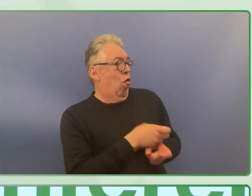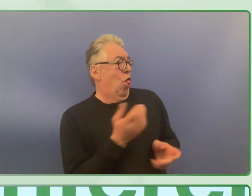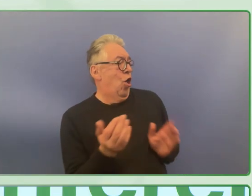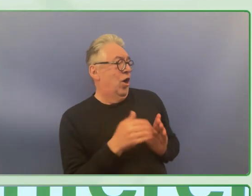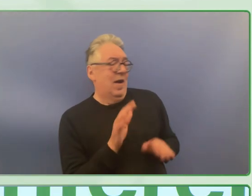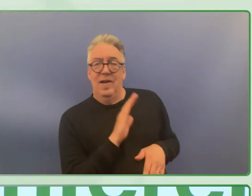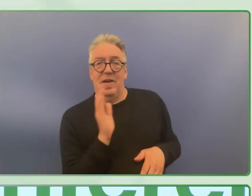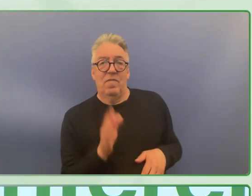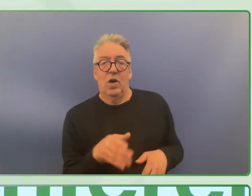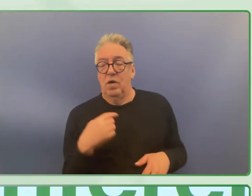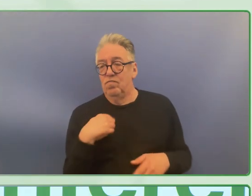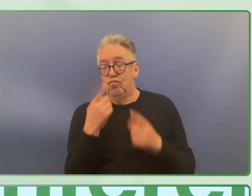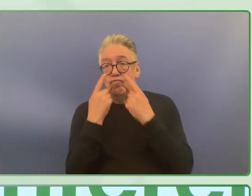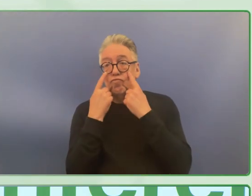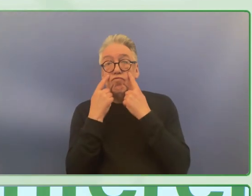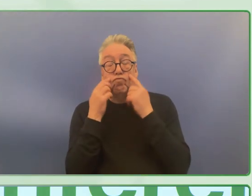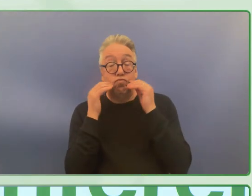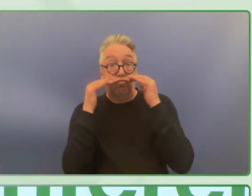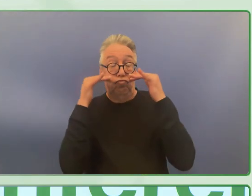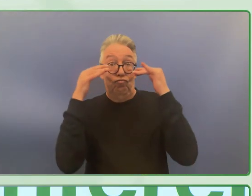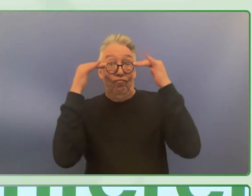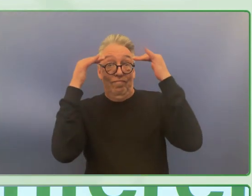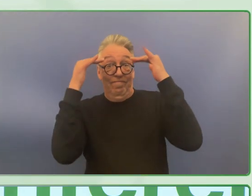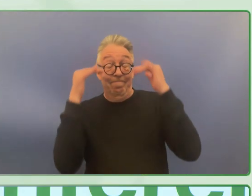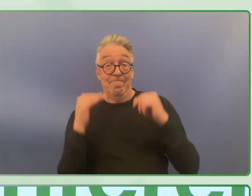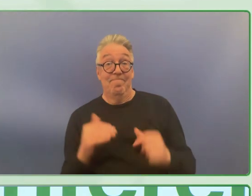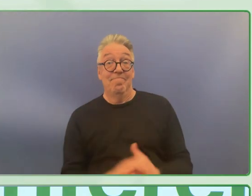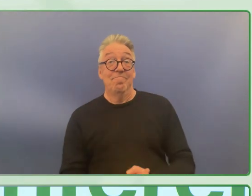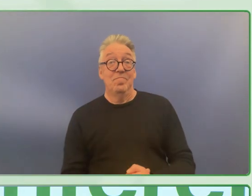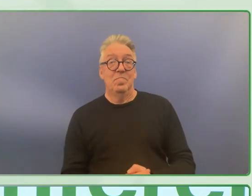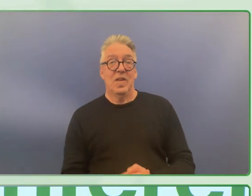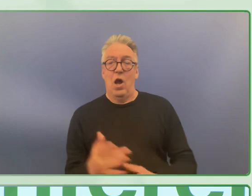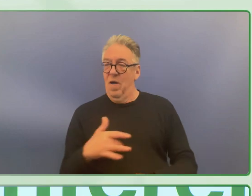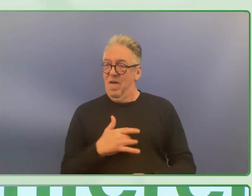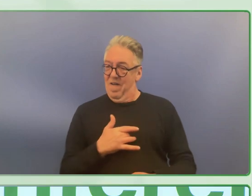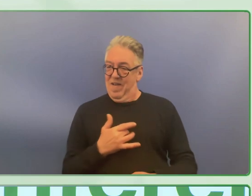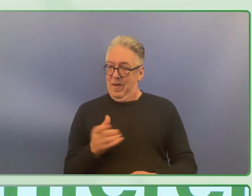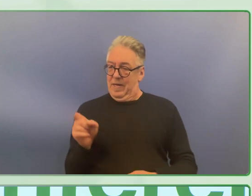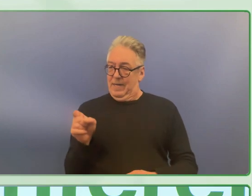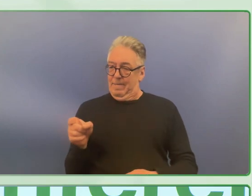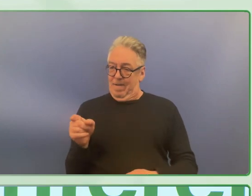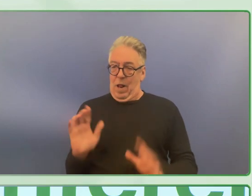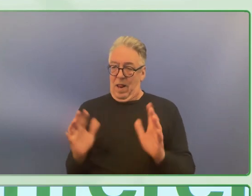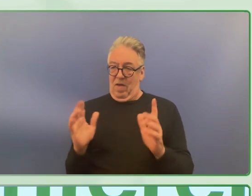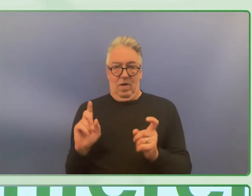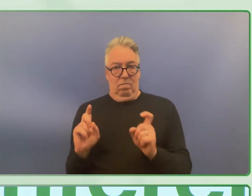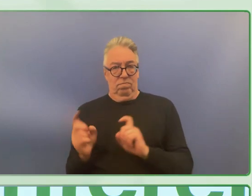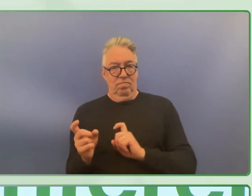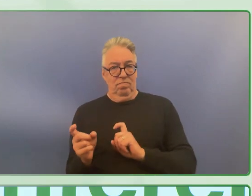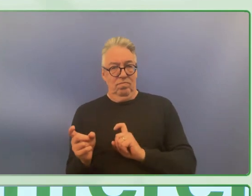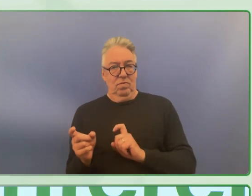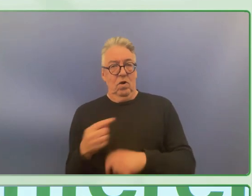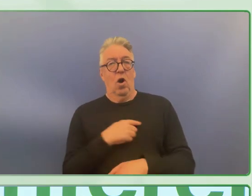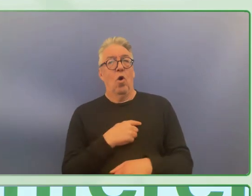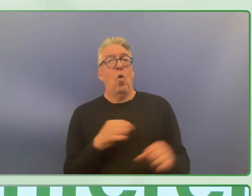eyes teared up, and I knew that something had changed in her. It was as though her heart of stone had turned into a heart